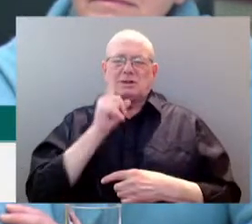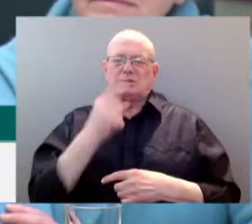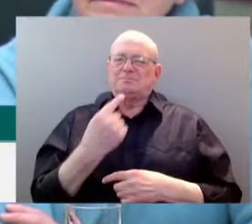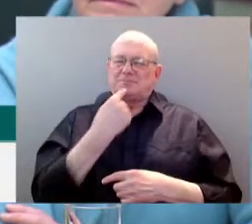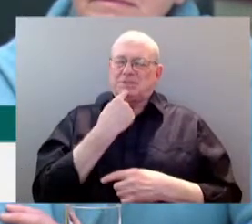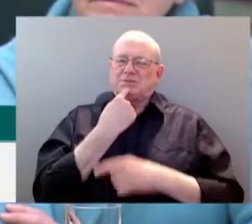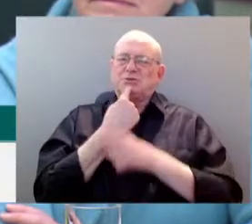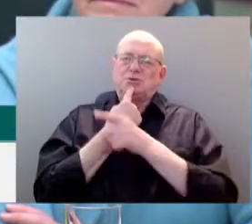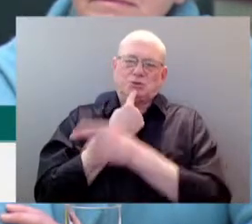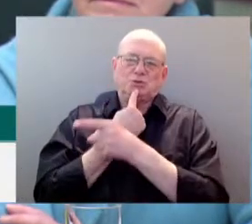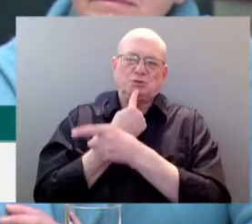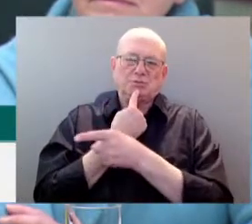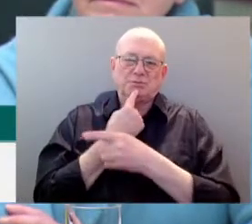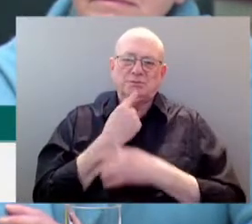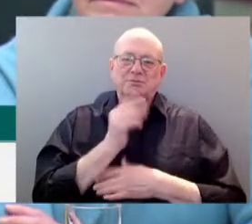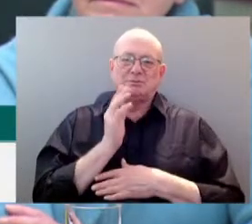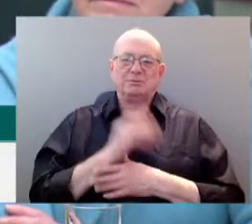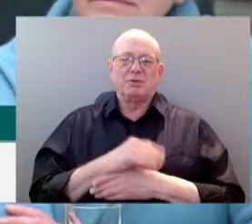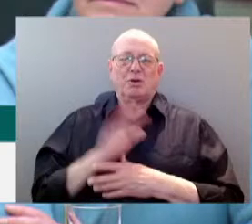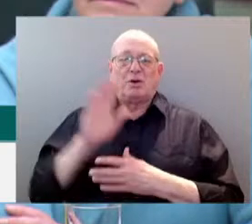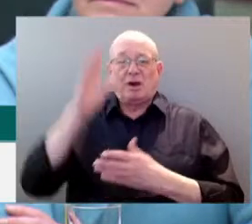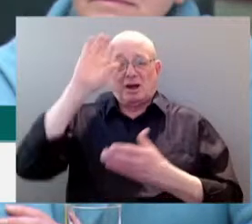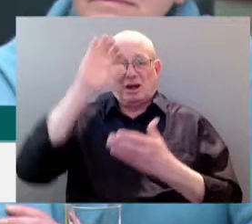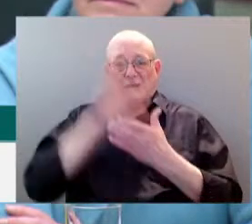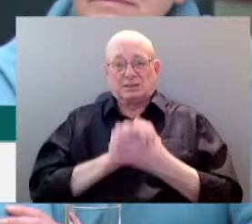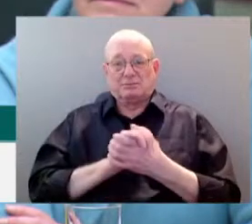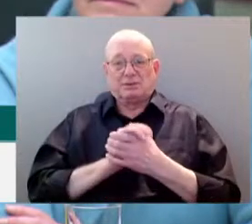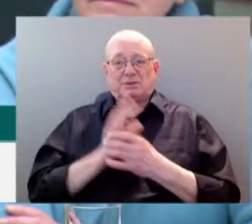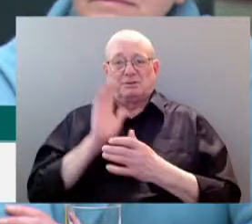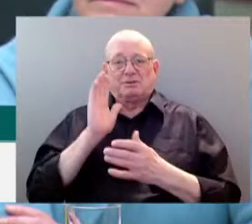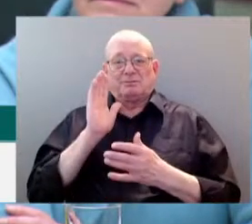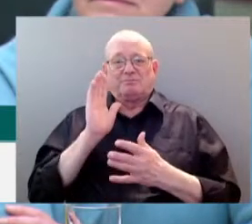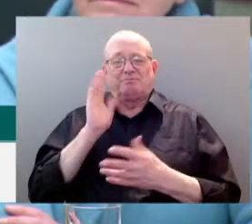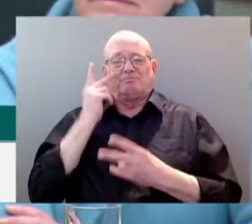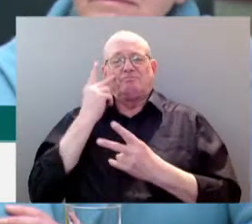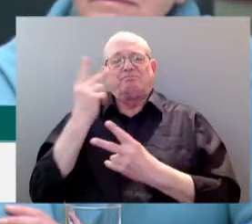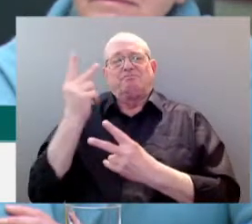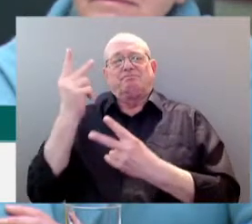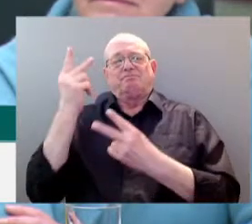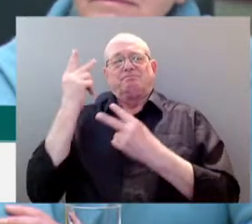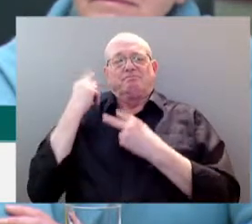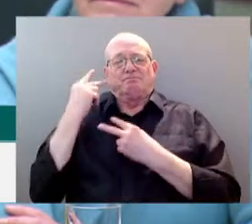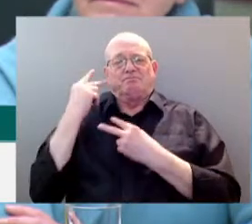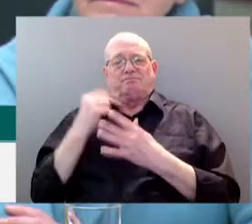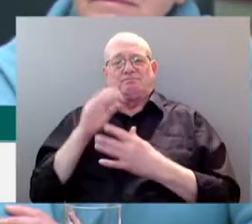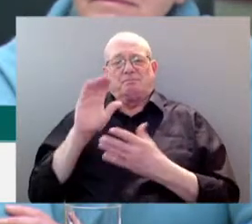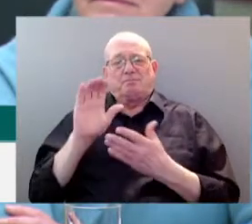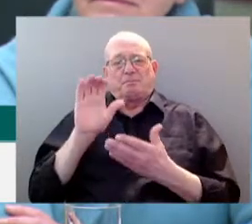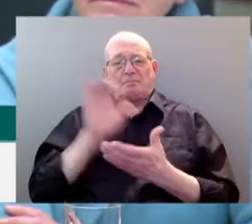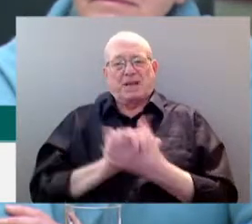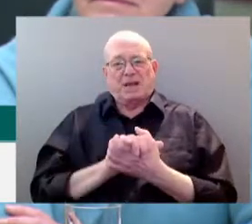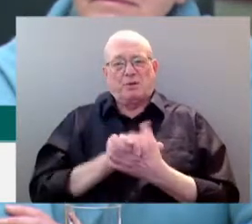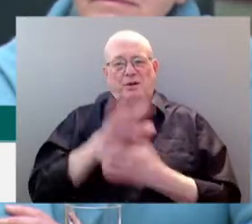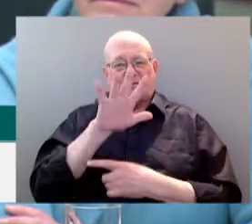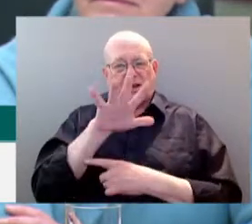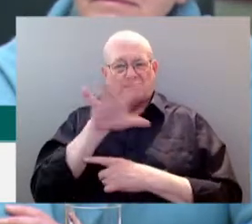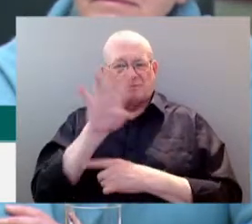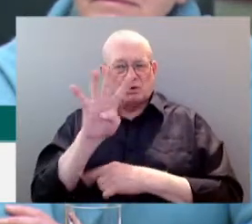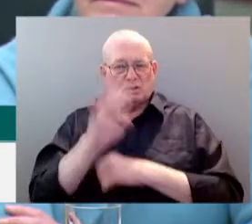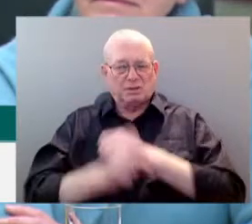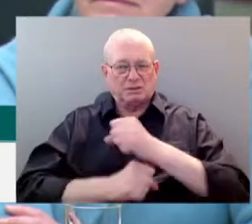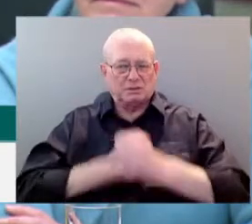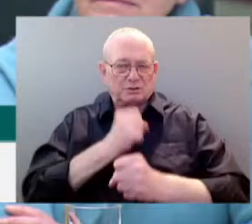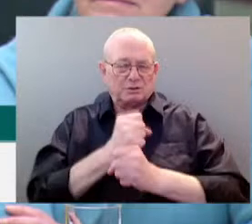her husband of 54 years Mac sister an weeb and many family members and friends thank you Vicki for your